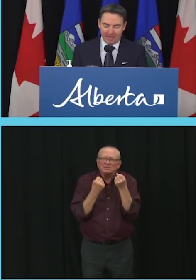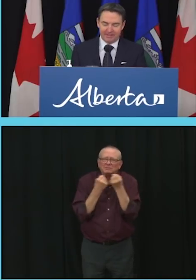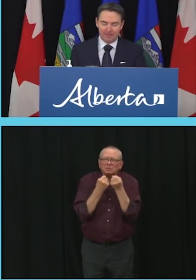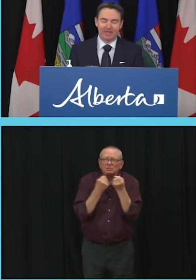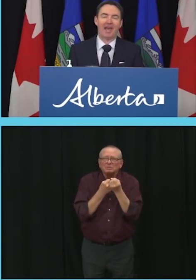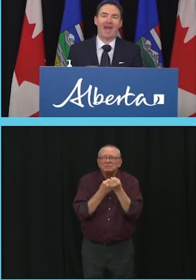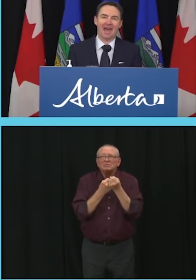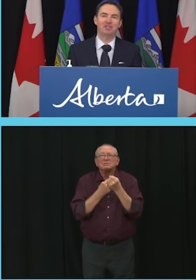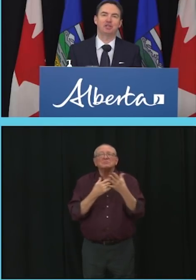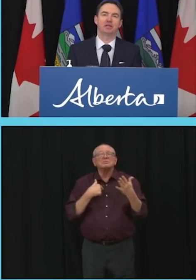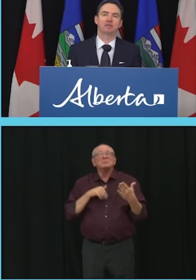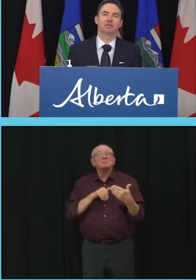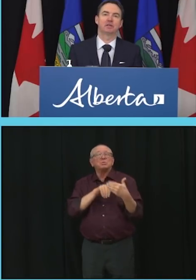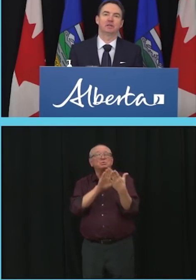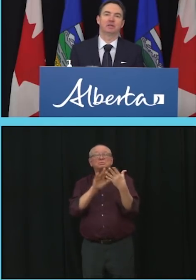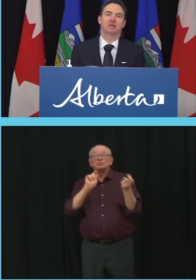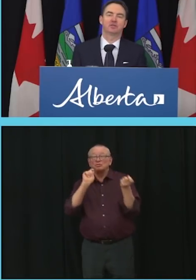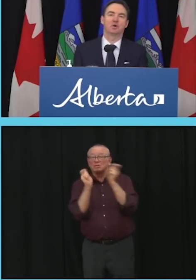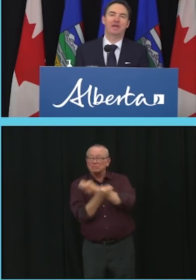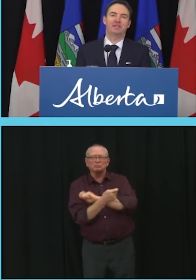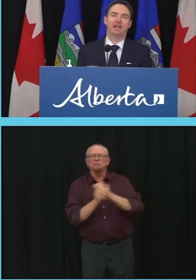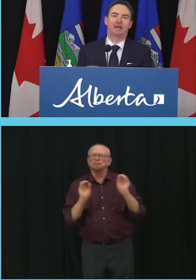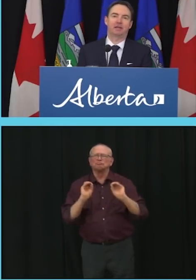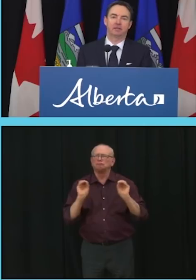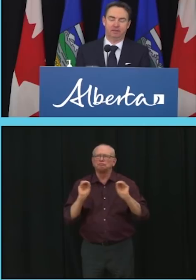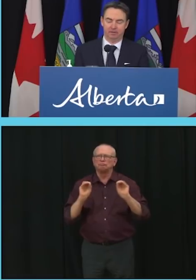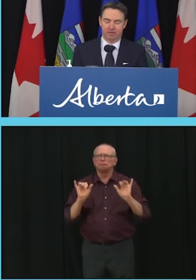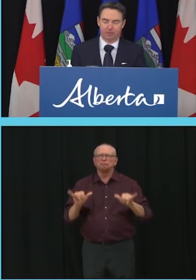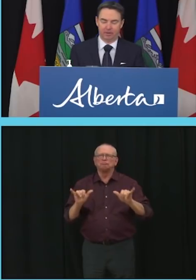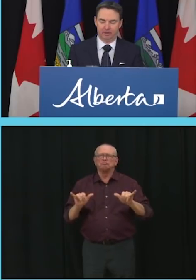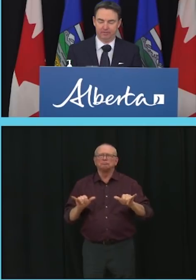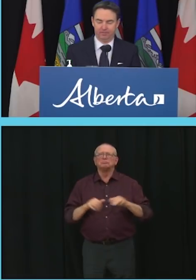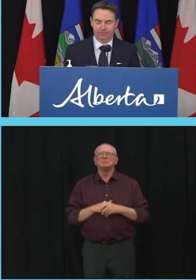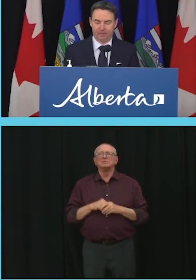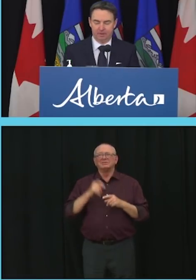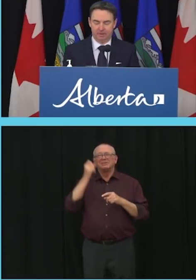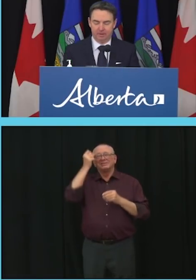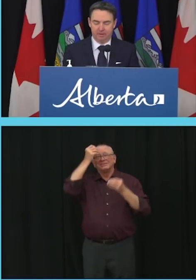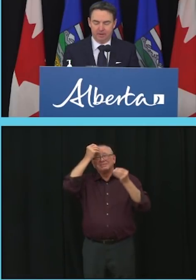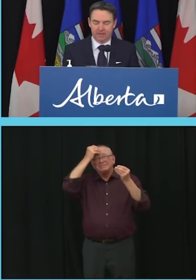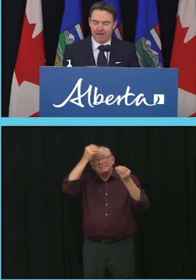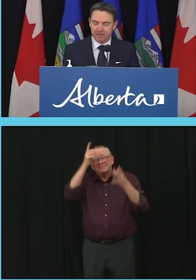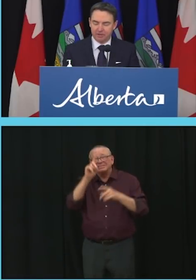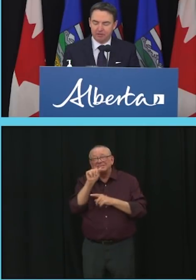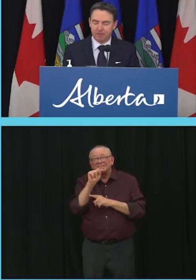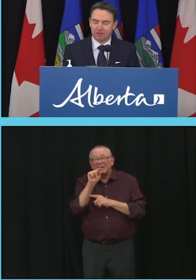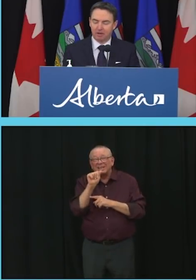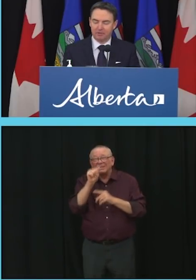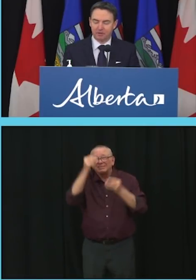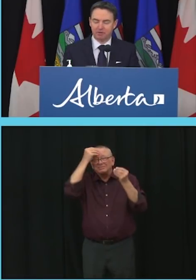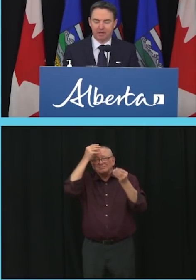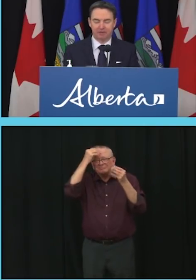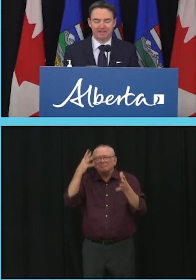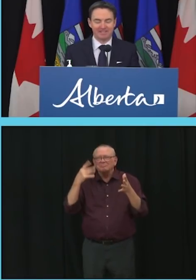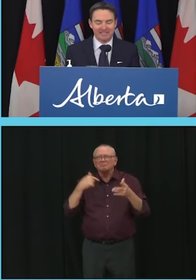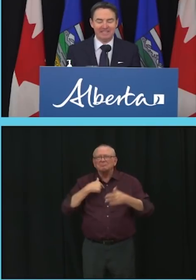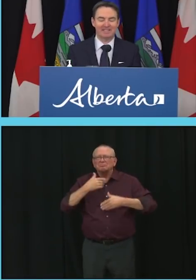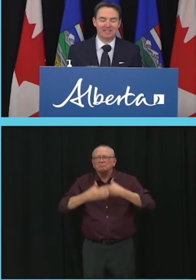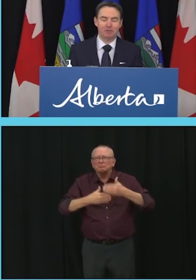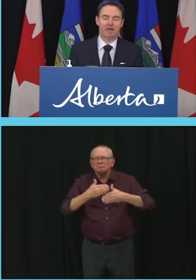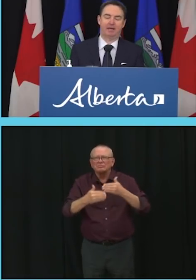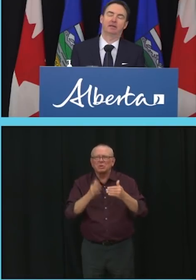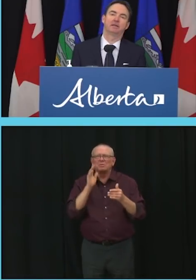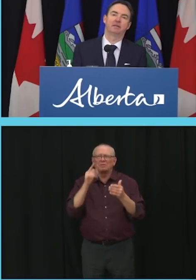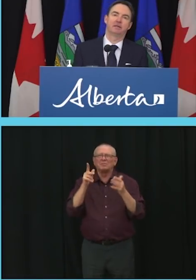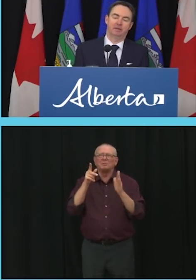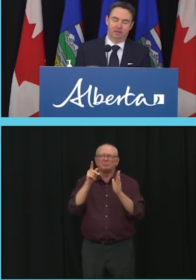the pandemic has changed, and so has the data here in Alberta. Canada's Chief Medical Officers of Health see the